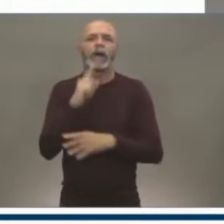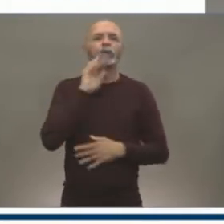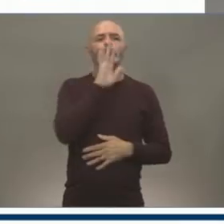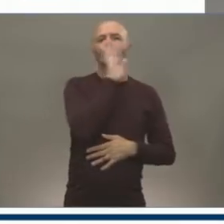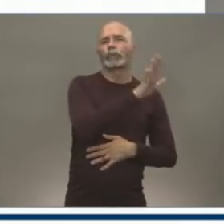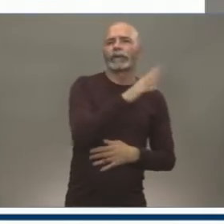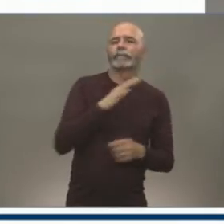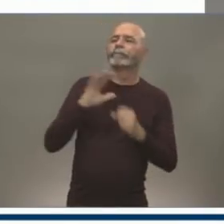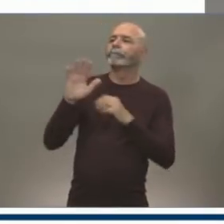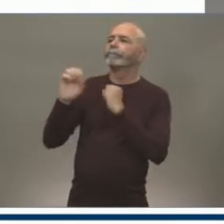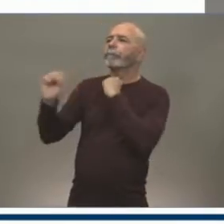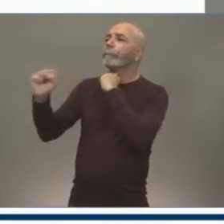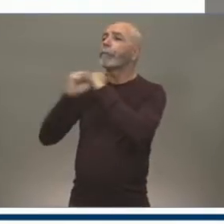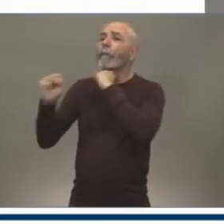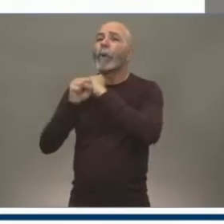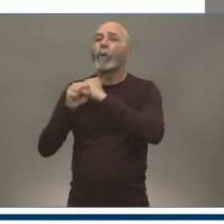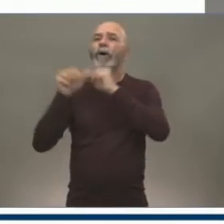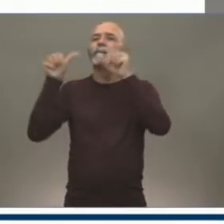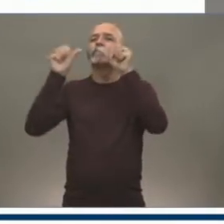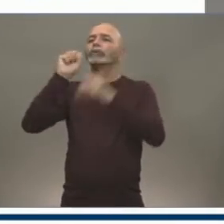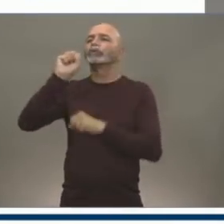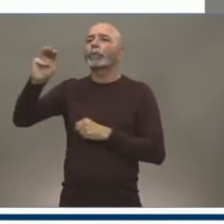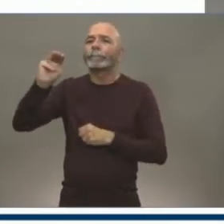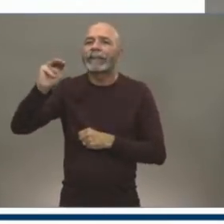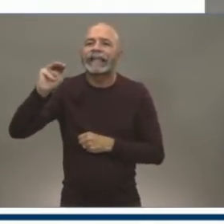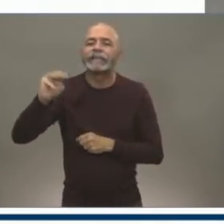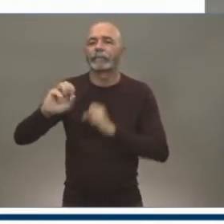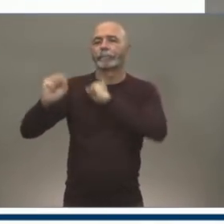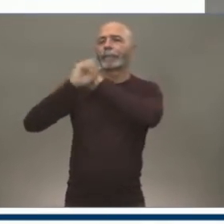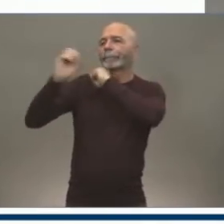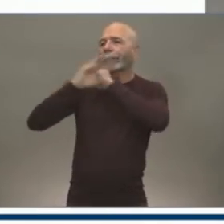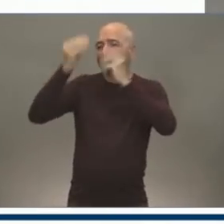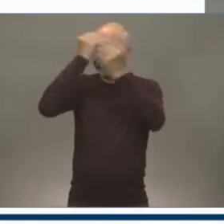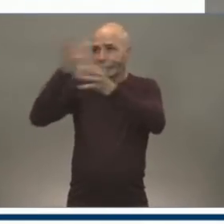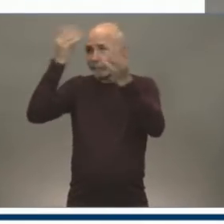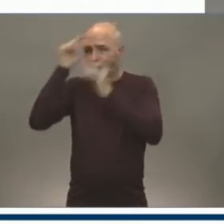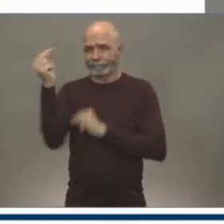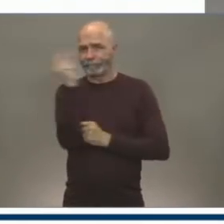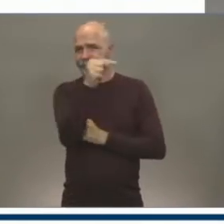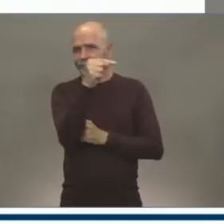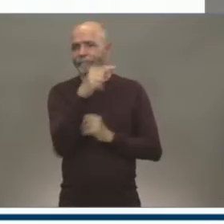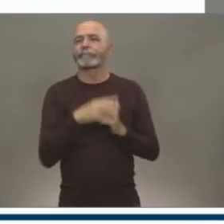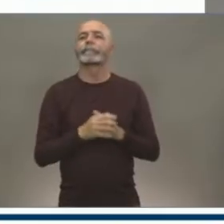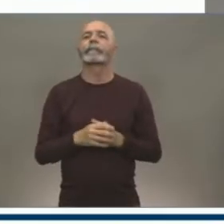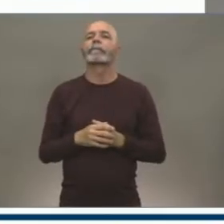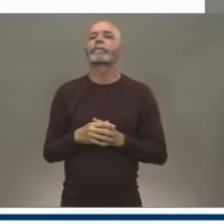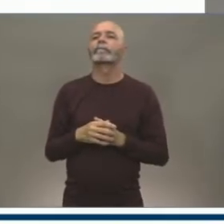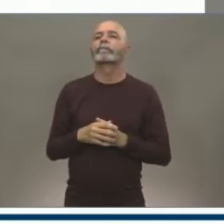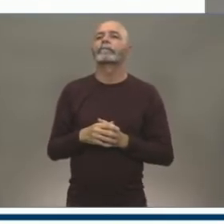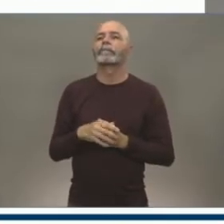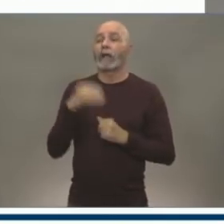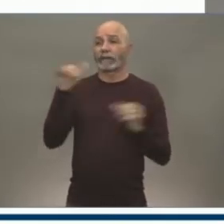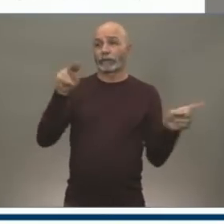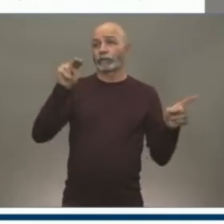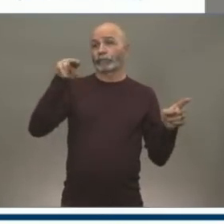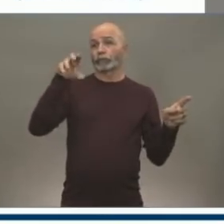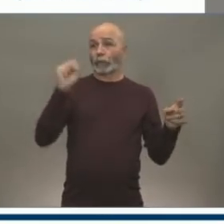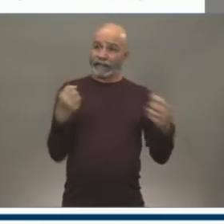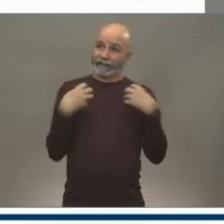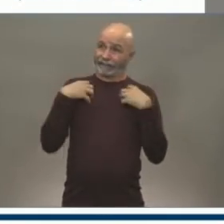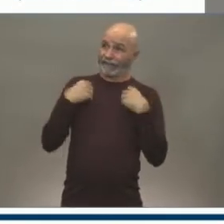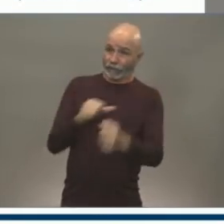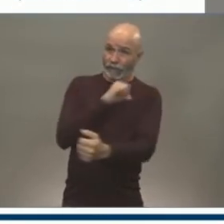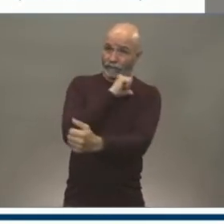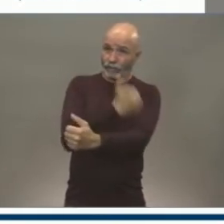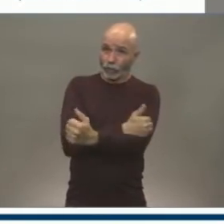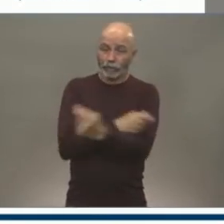Well, we're doing whatever, as much as we can within our, the Nova Scotia Health Authority and the provincial